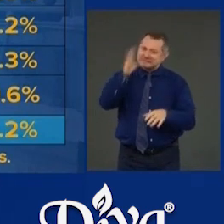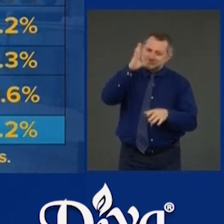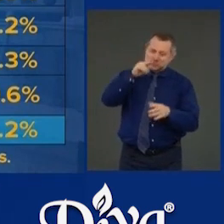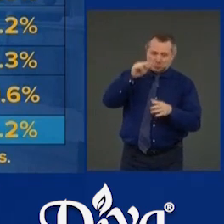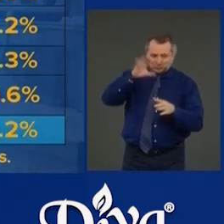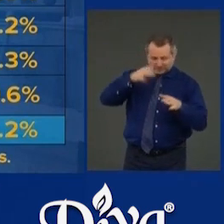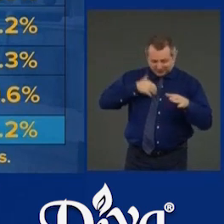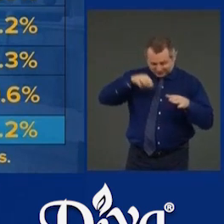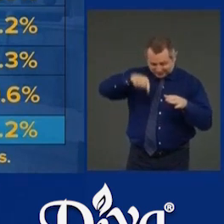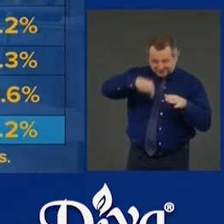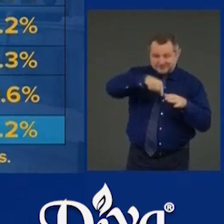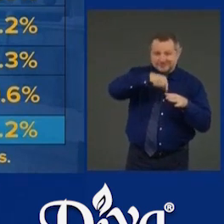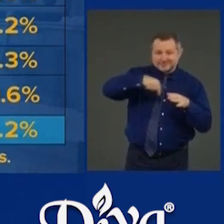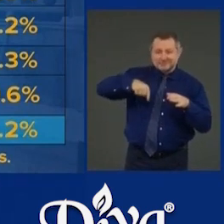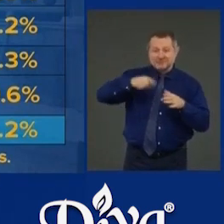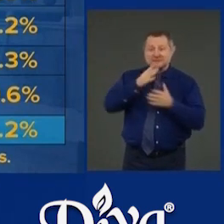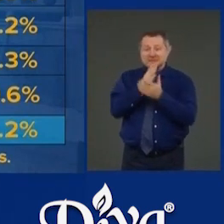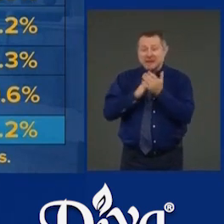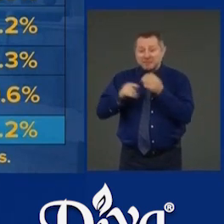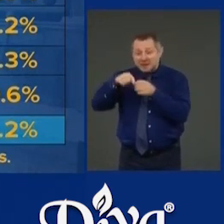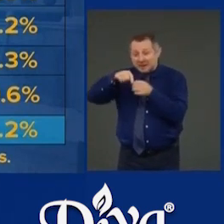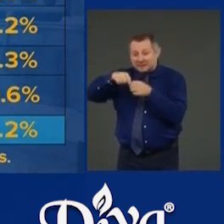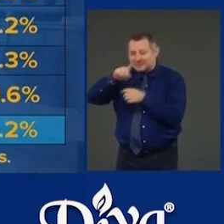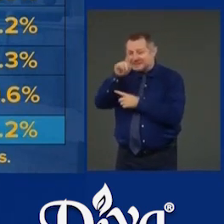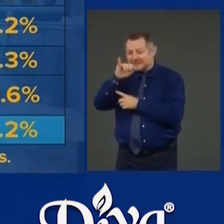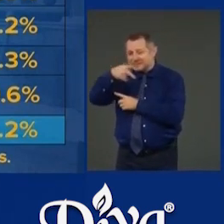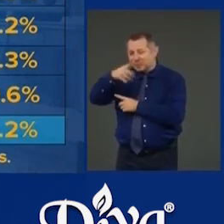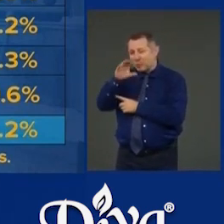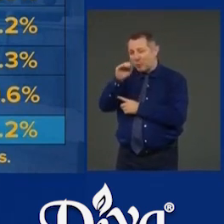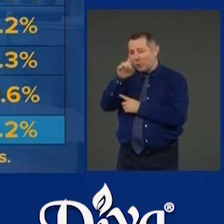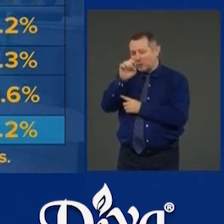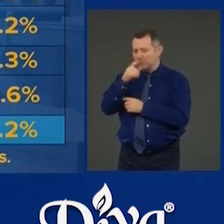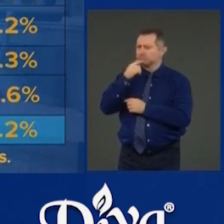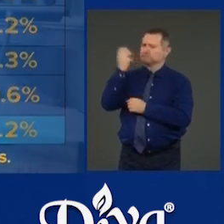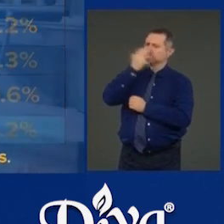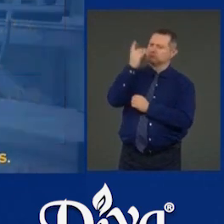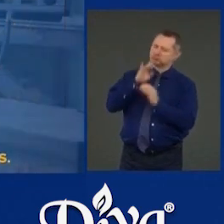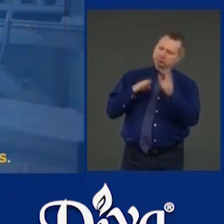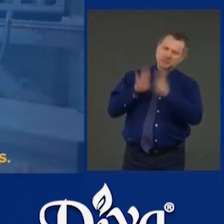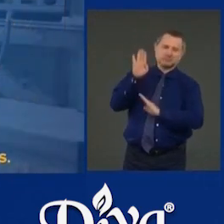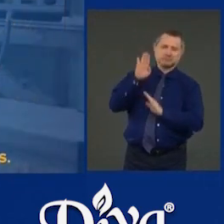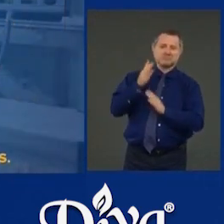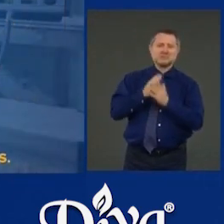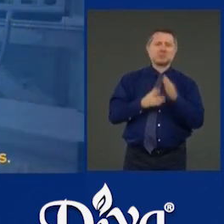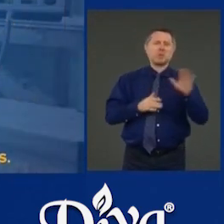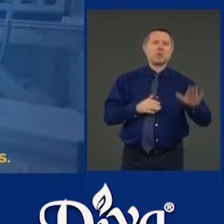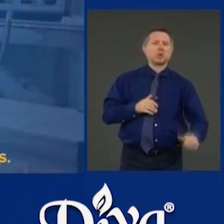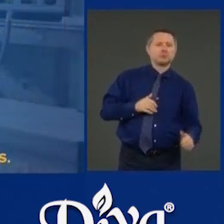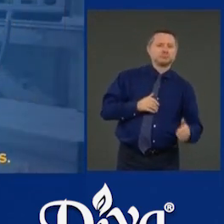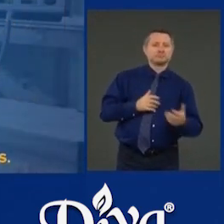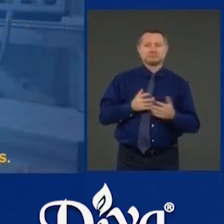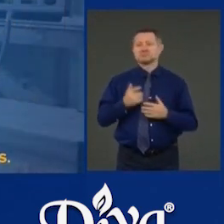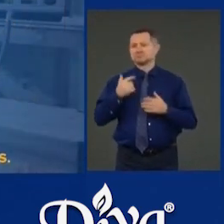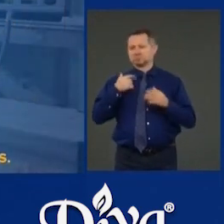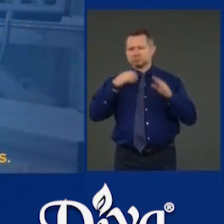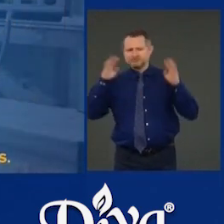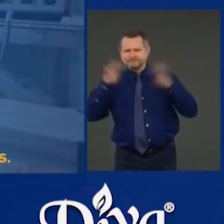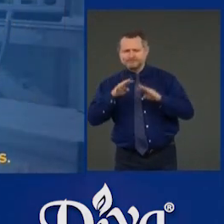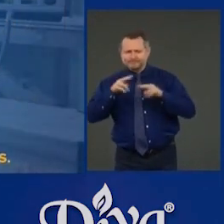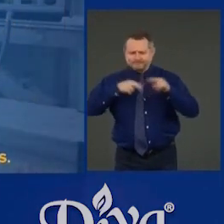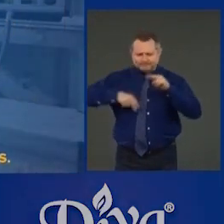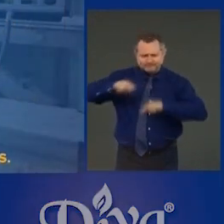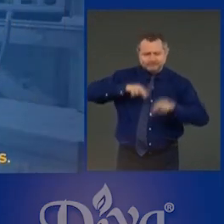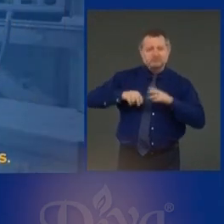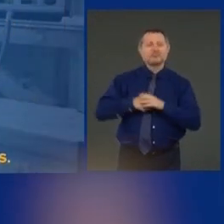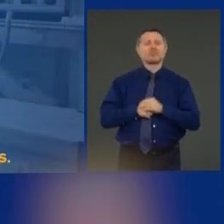are some zip codes that are much higher than other zip codes, so we also study those hotspot zip codes. The number of